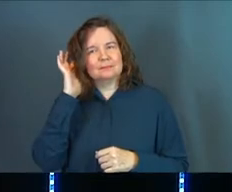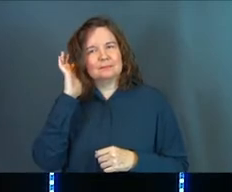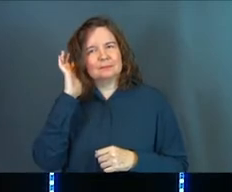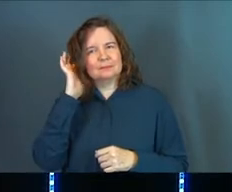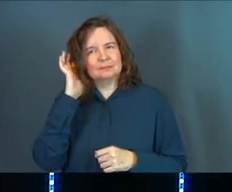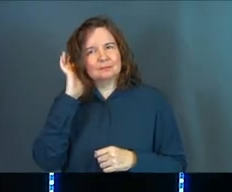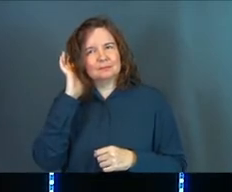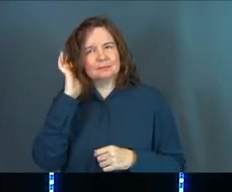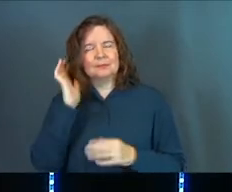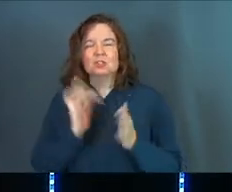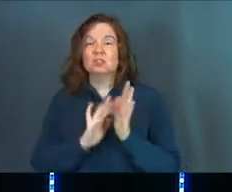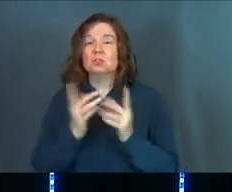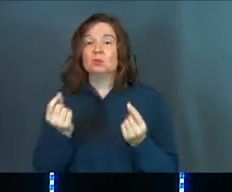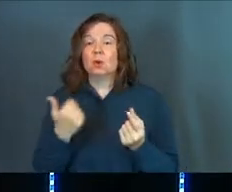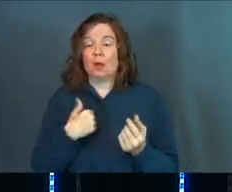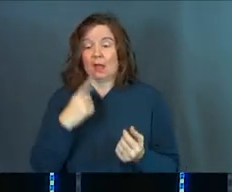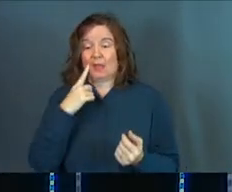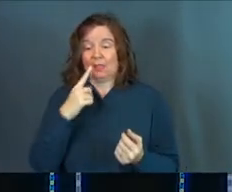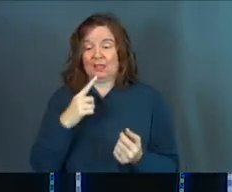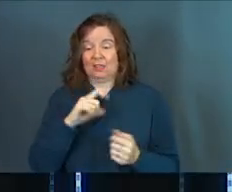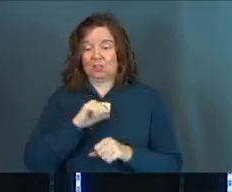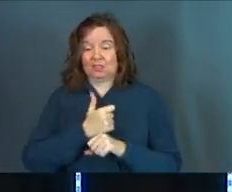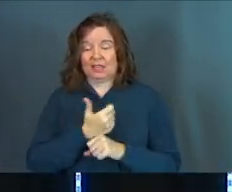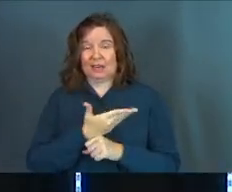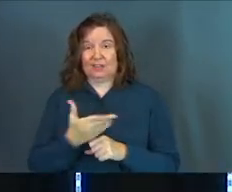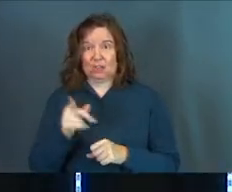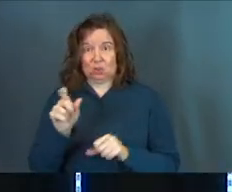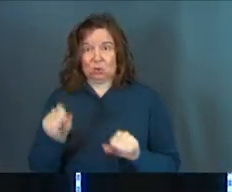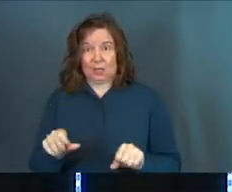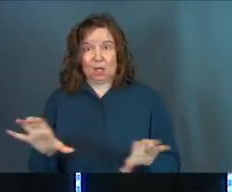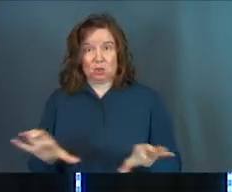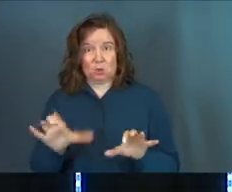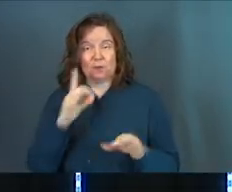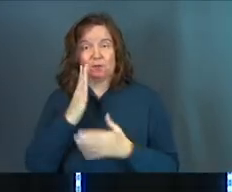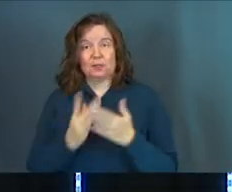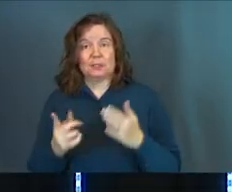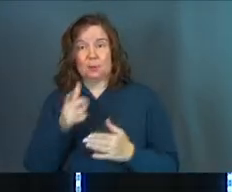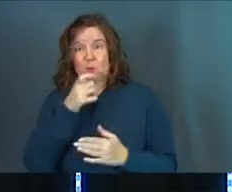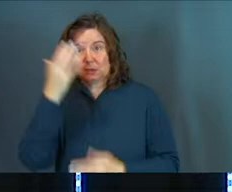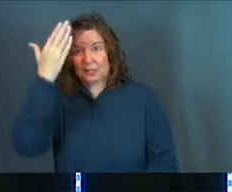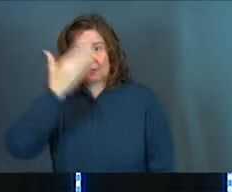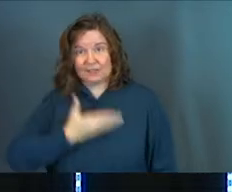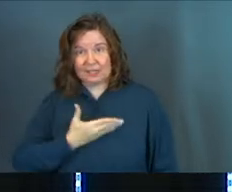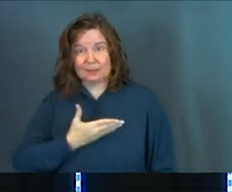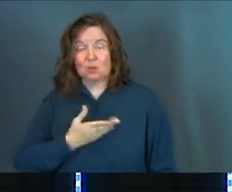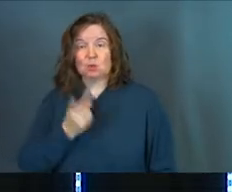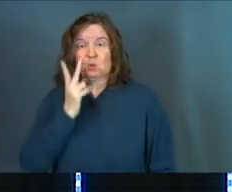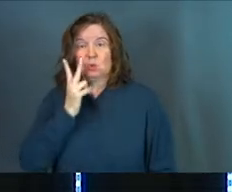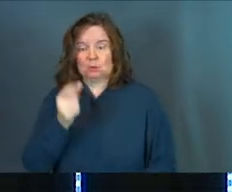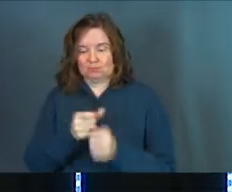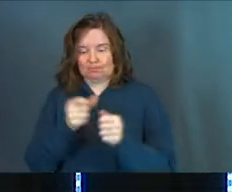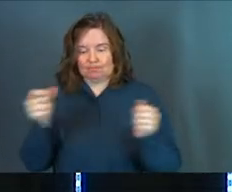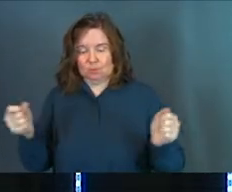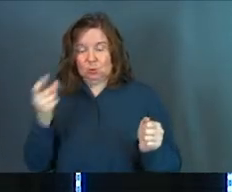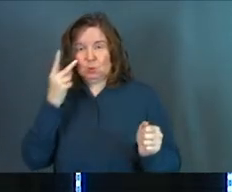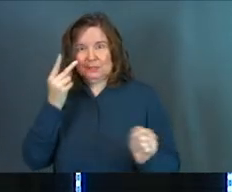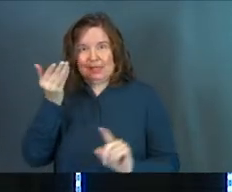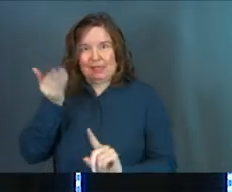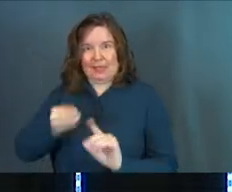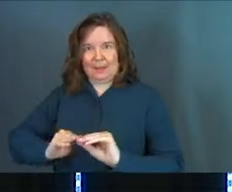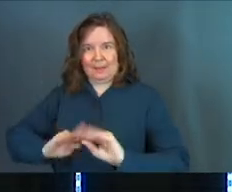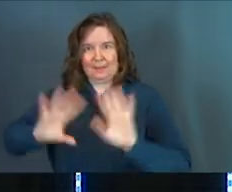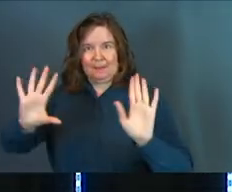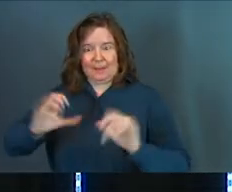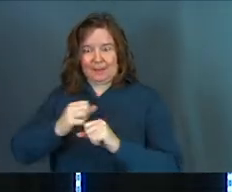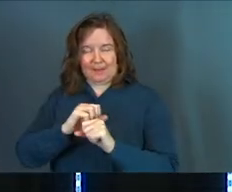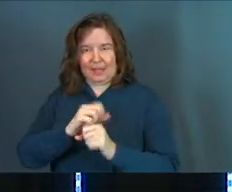What does Jesus do? I think there's a set of things that you can do for someone who's invisible to see them